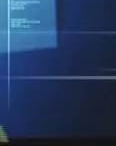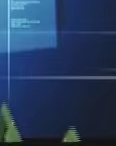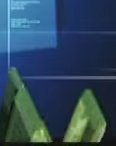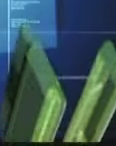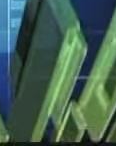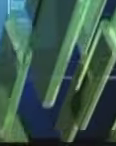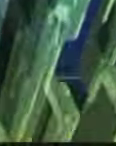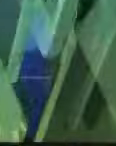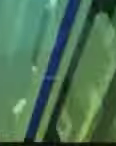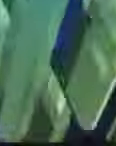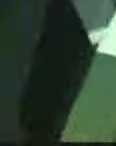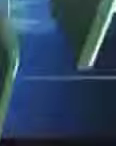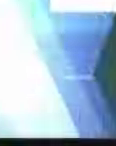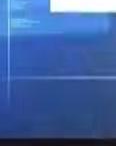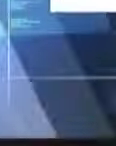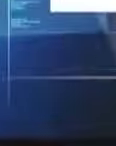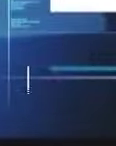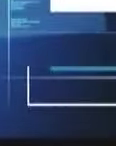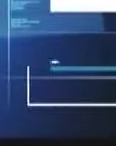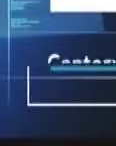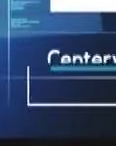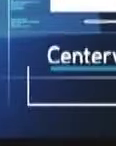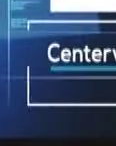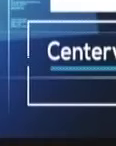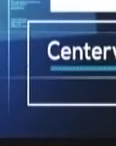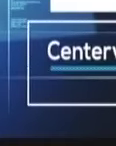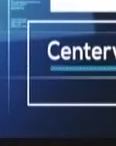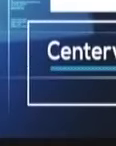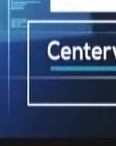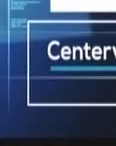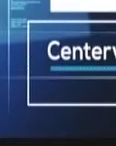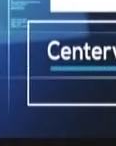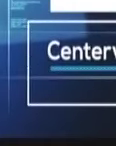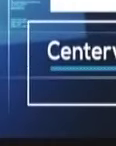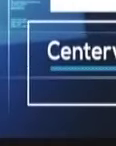This is ZNS Total Sports, brought to you by Fourth Terrace Diagnostic Center.